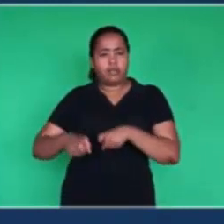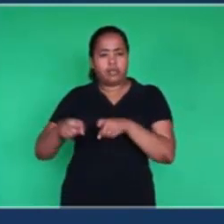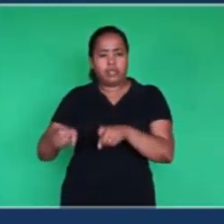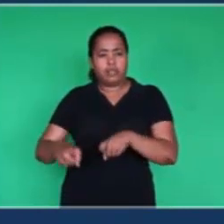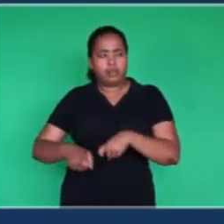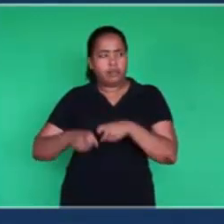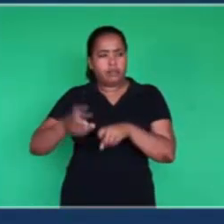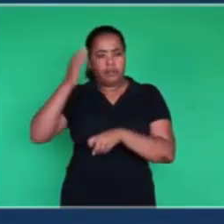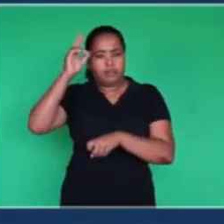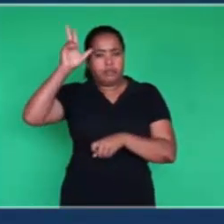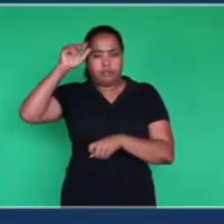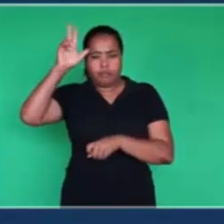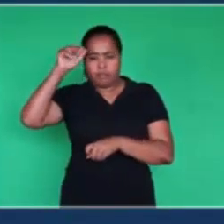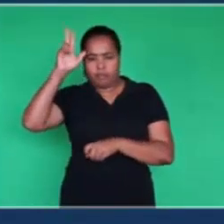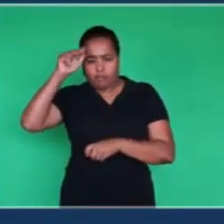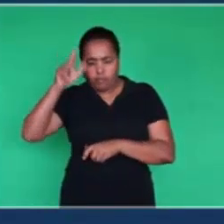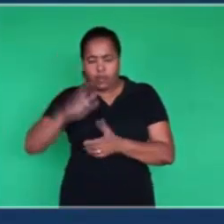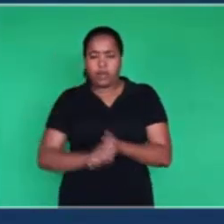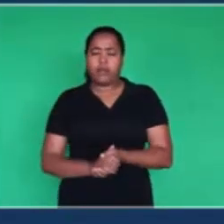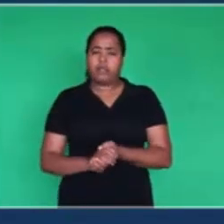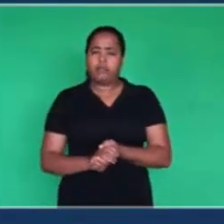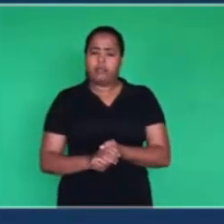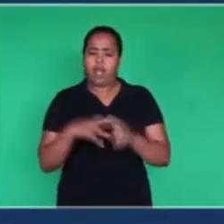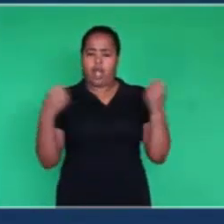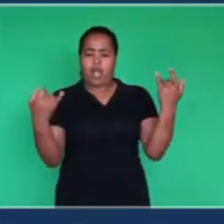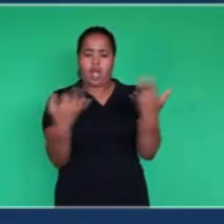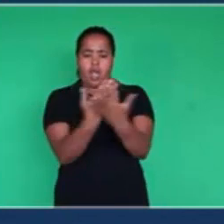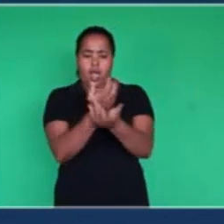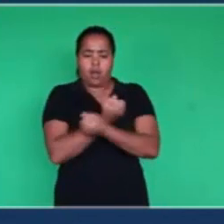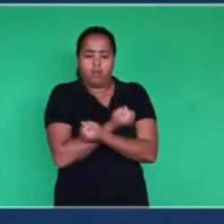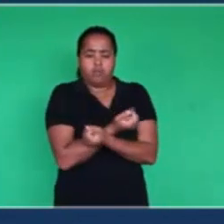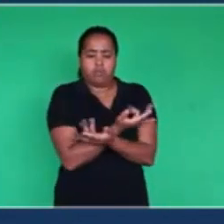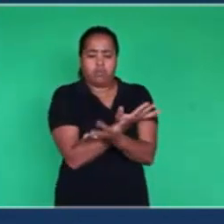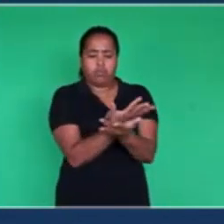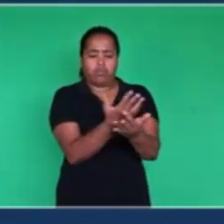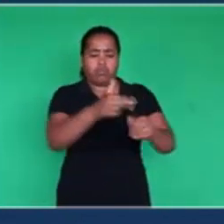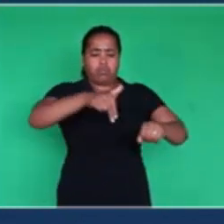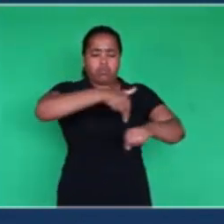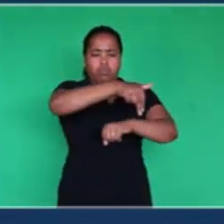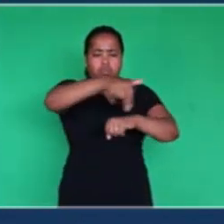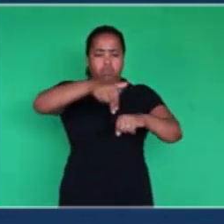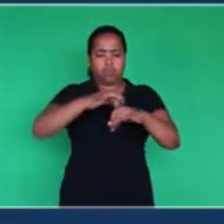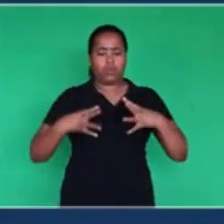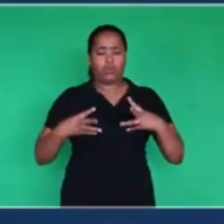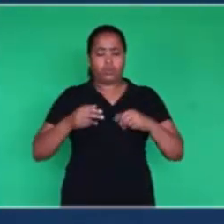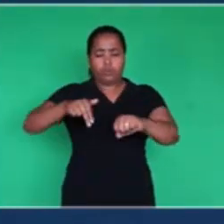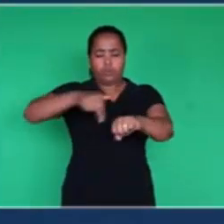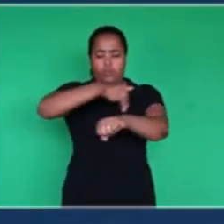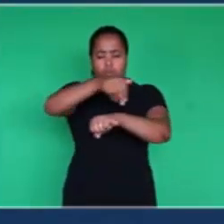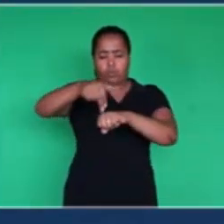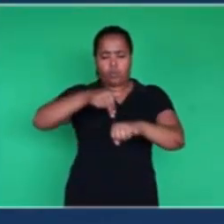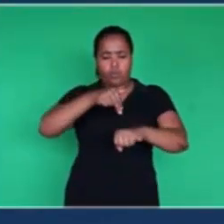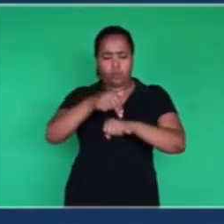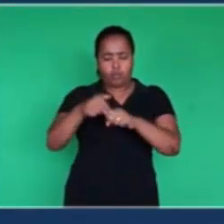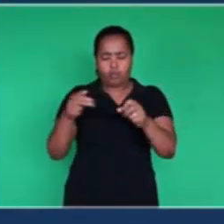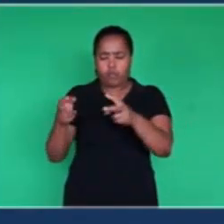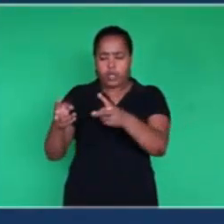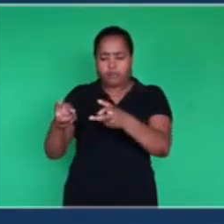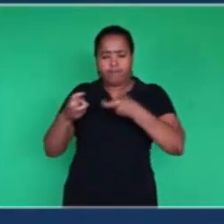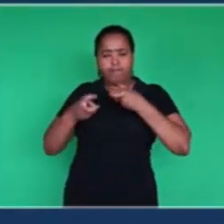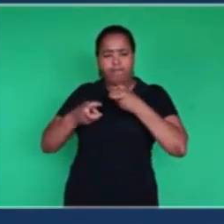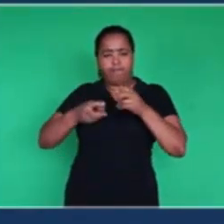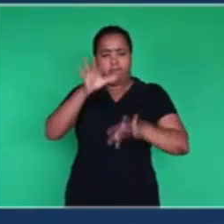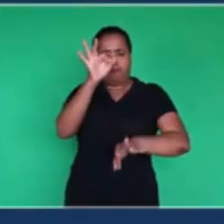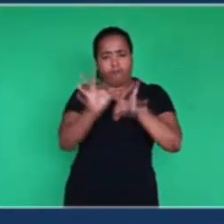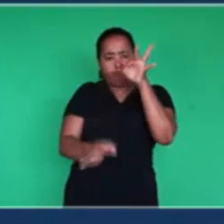nation, and all the nations shall see my judgment, which I have executed, and my